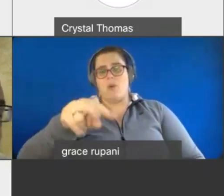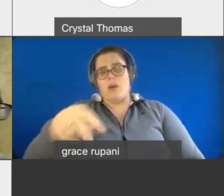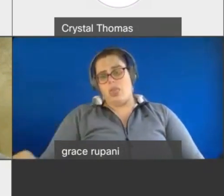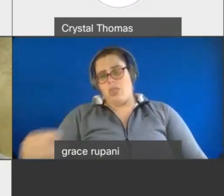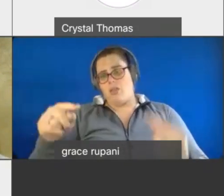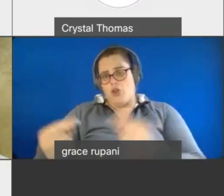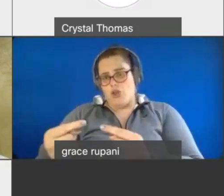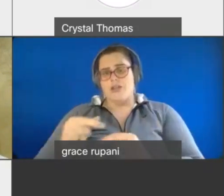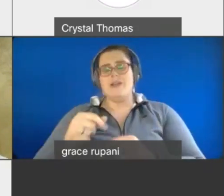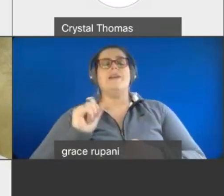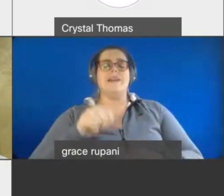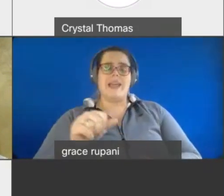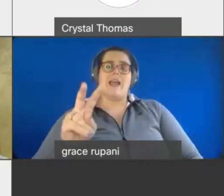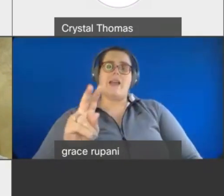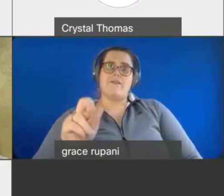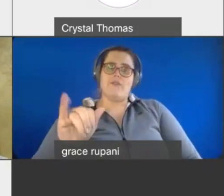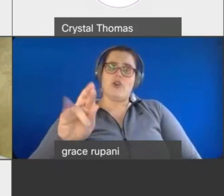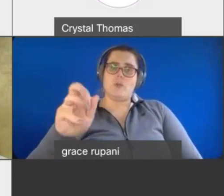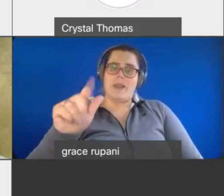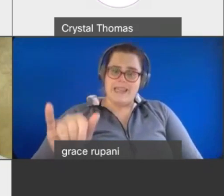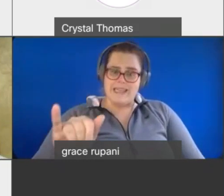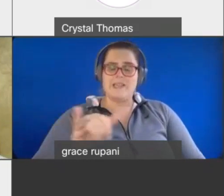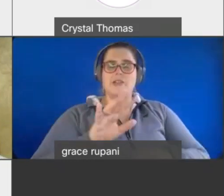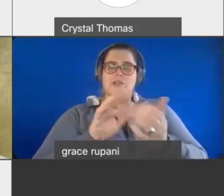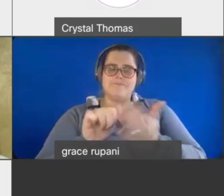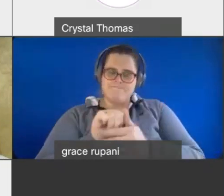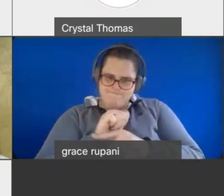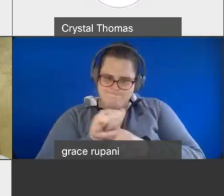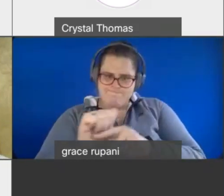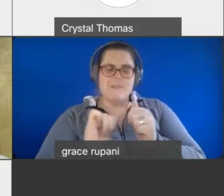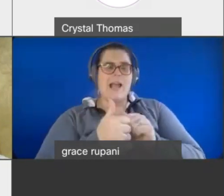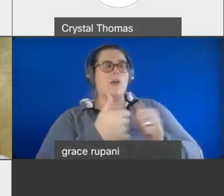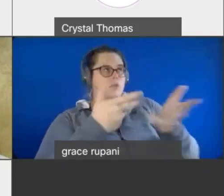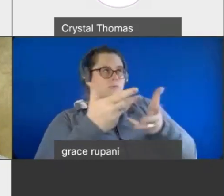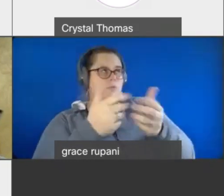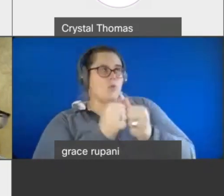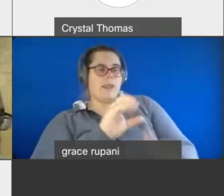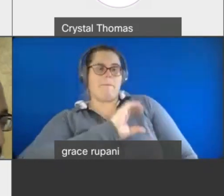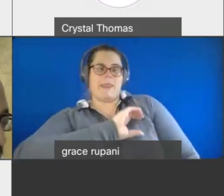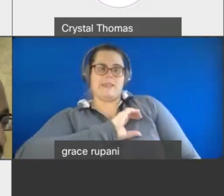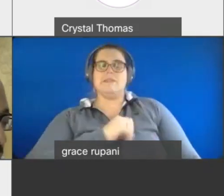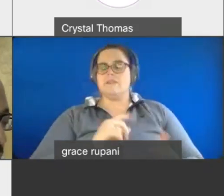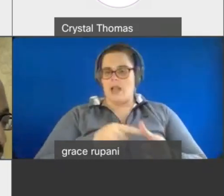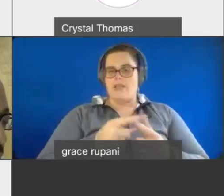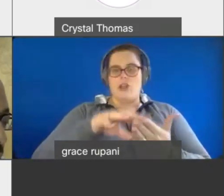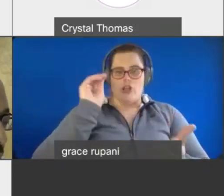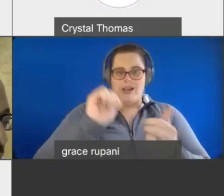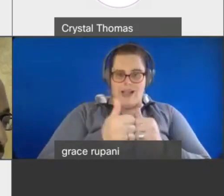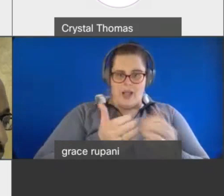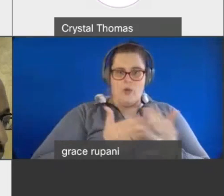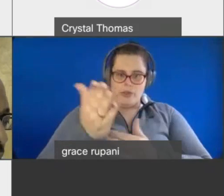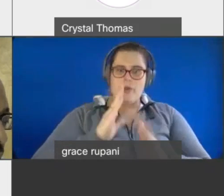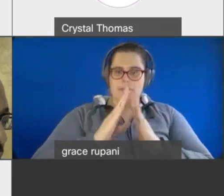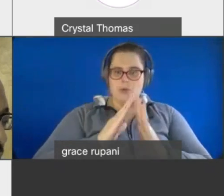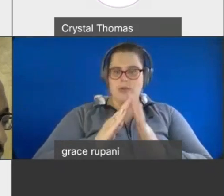talk virtually through a VR device and then apply those things in the community. So we've been doing really big things